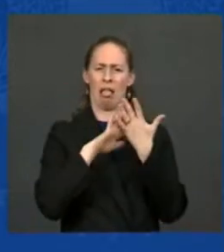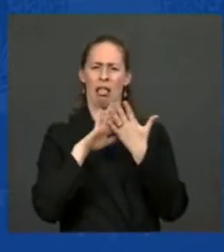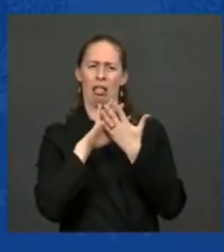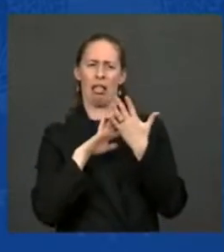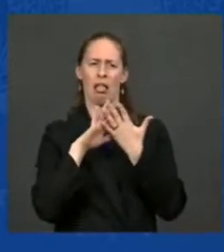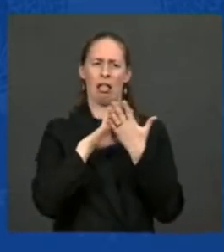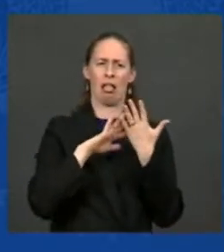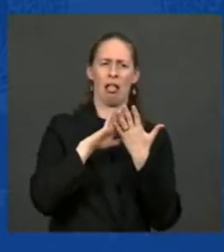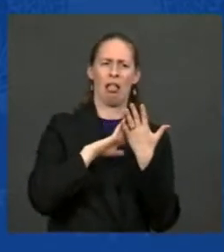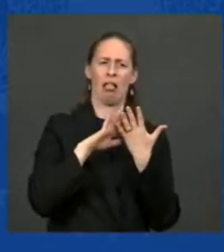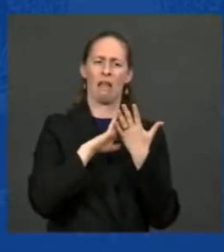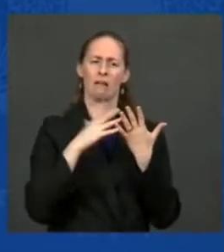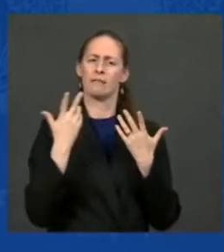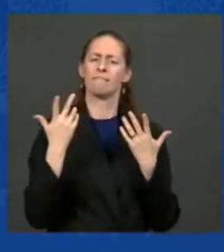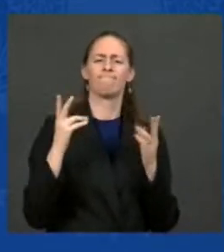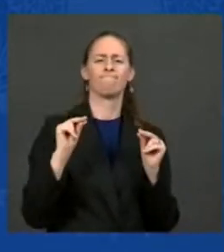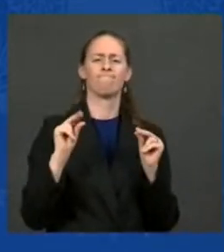it."